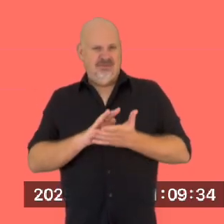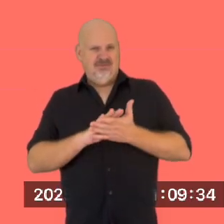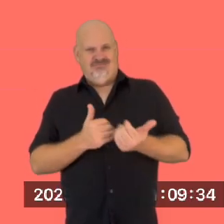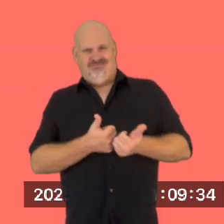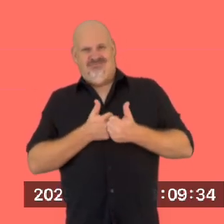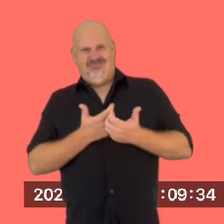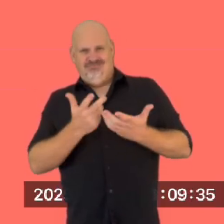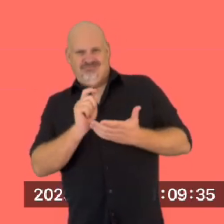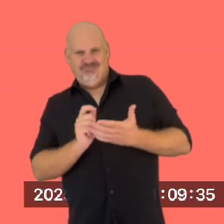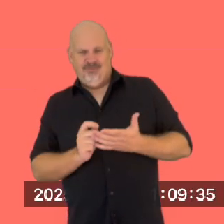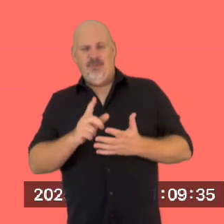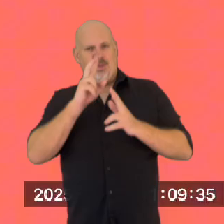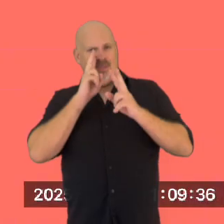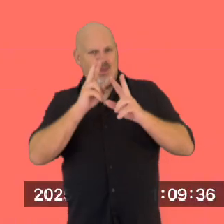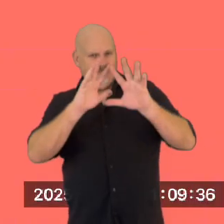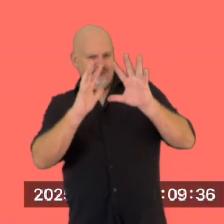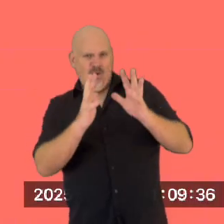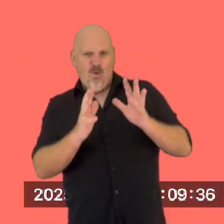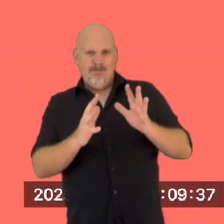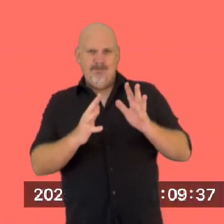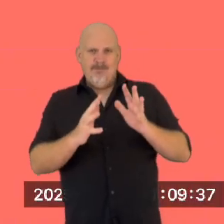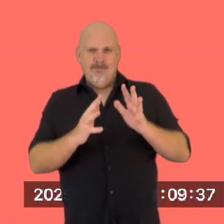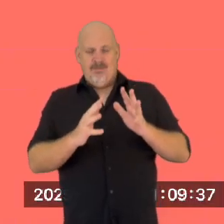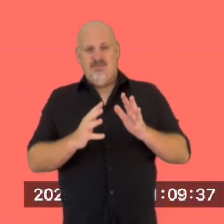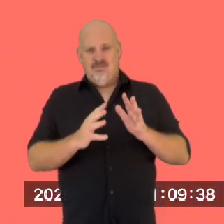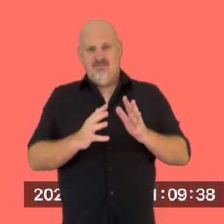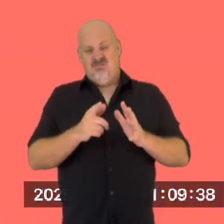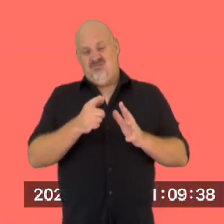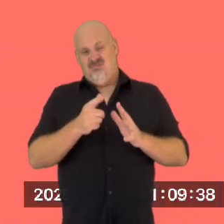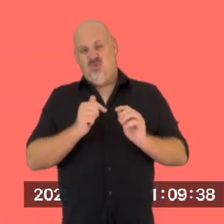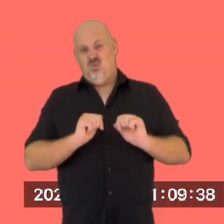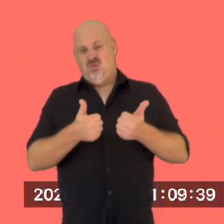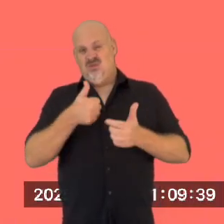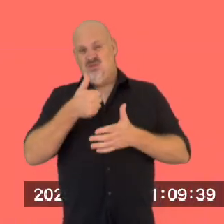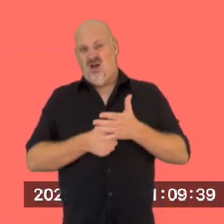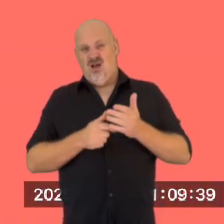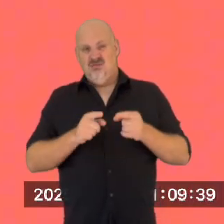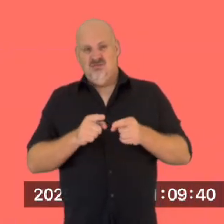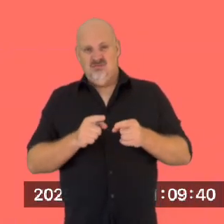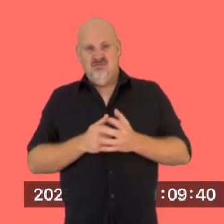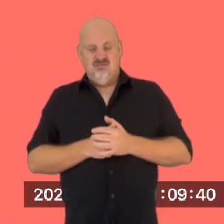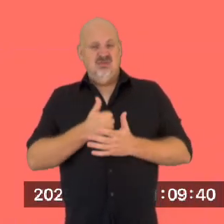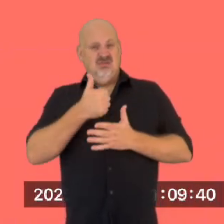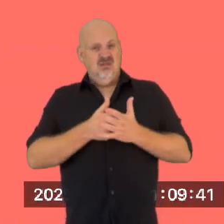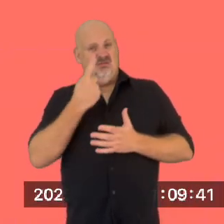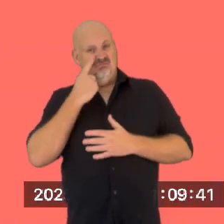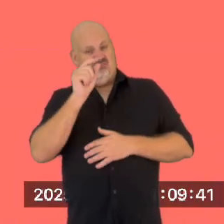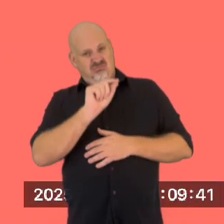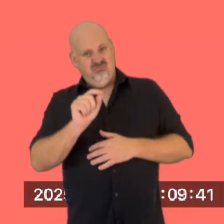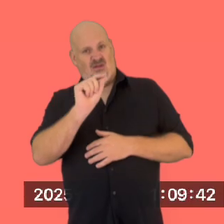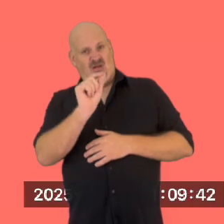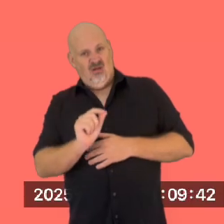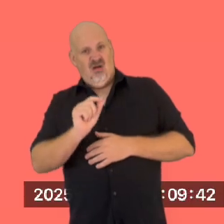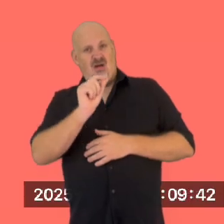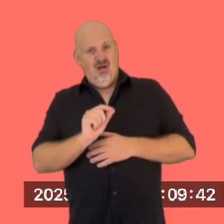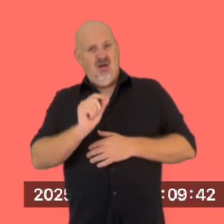the things that make them really interesting. And you can look at thorns as well. So if that's a good way to start, do